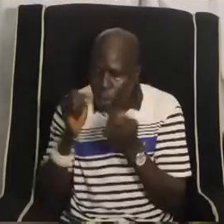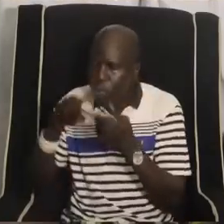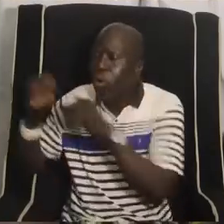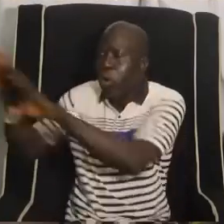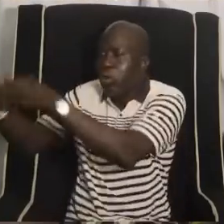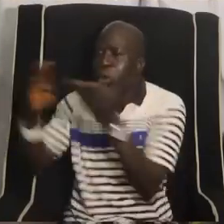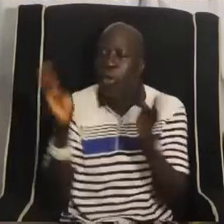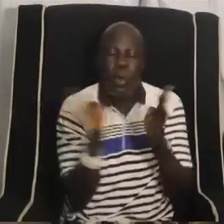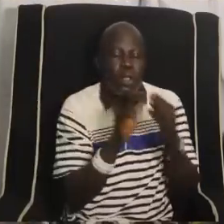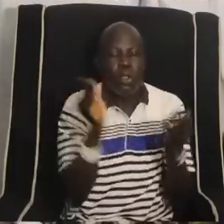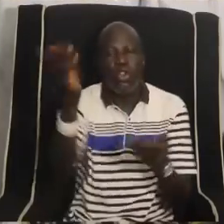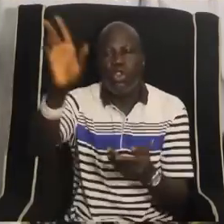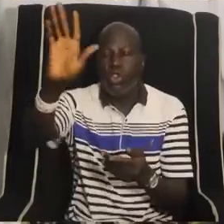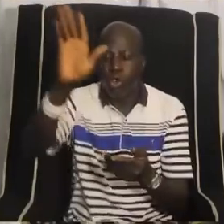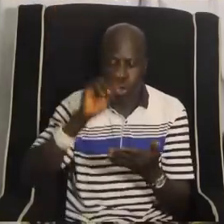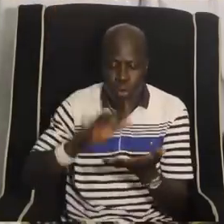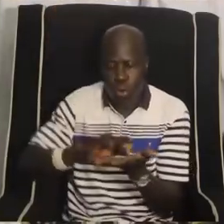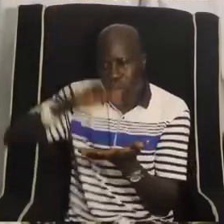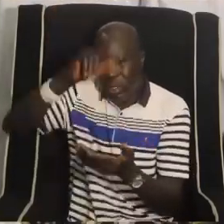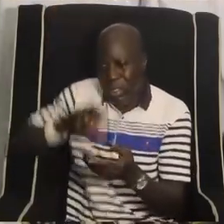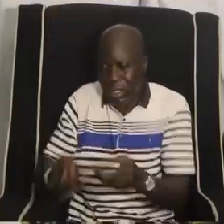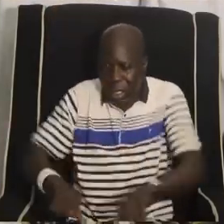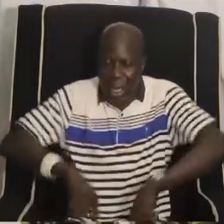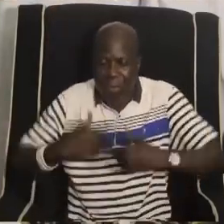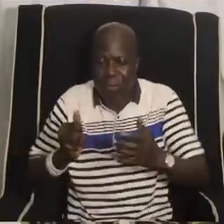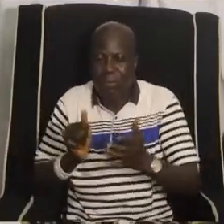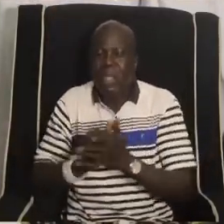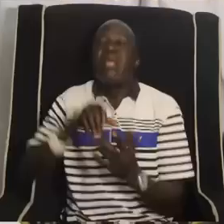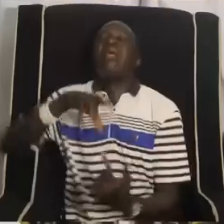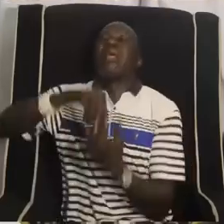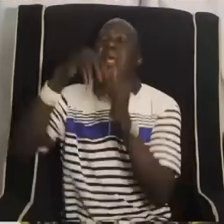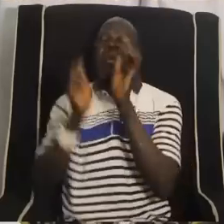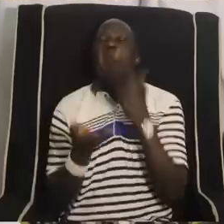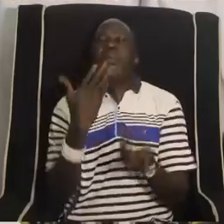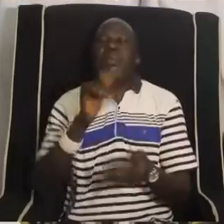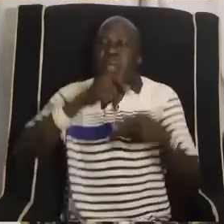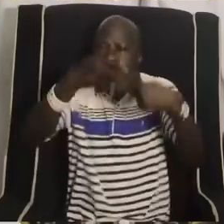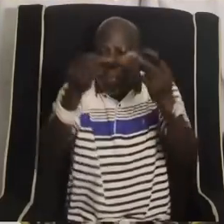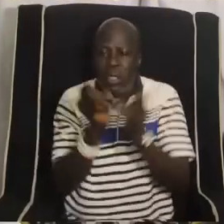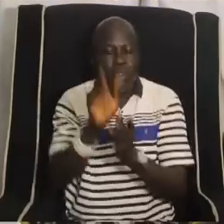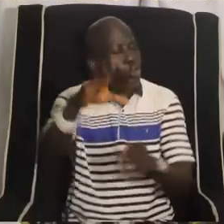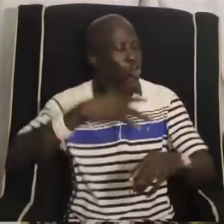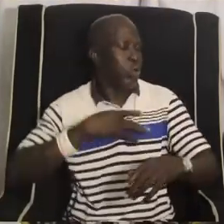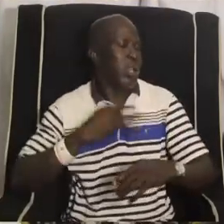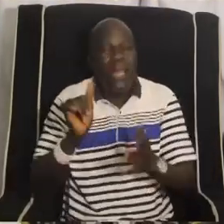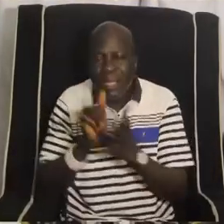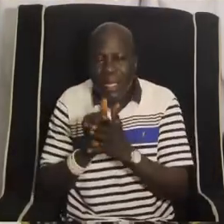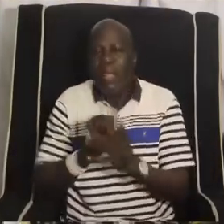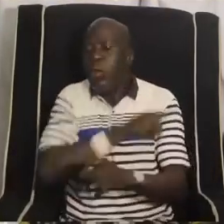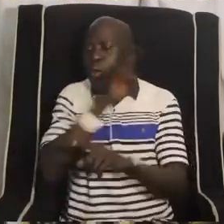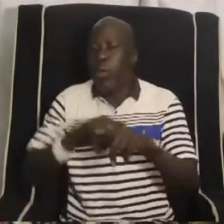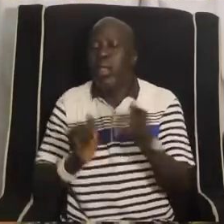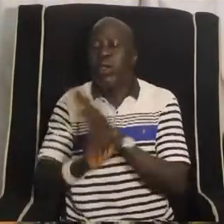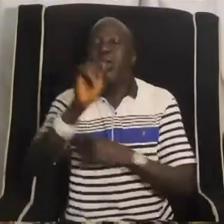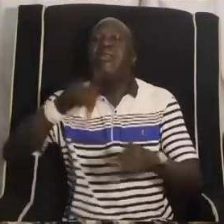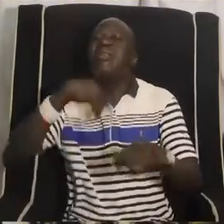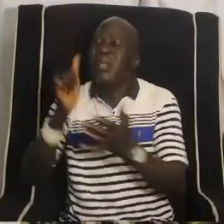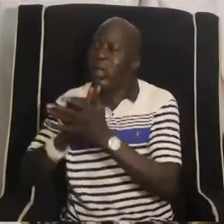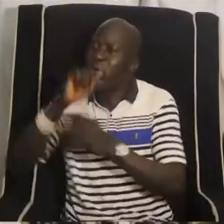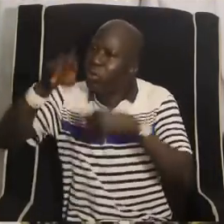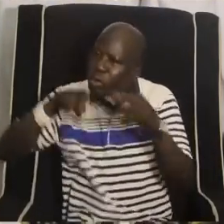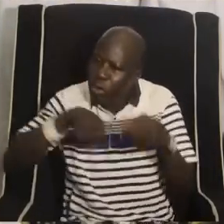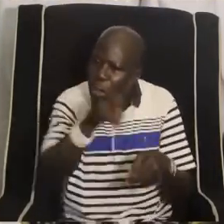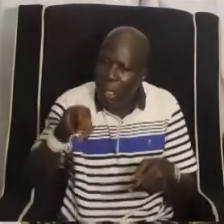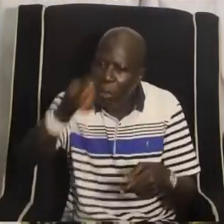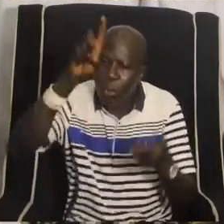wants to call you to your glorious land. It may not be the place you lie. When the Lord said that she was Ibadan,